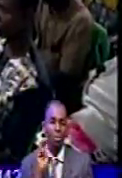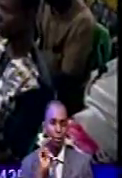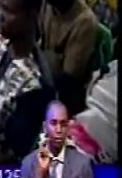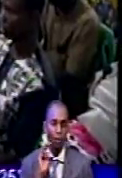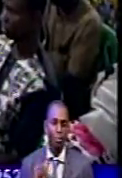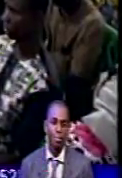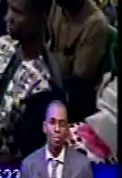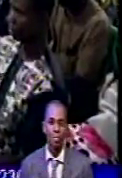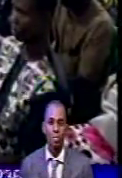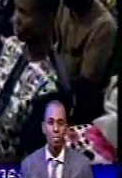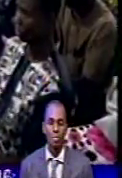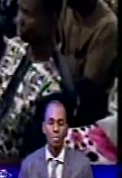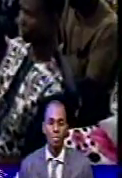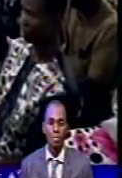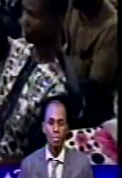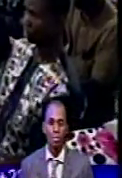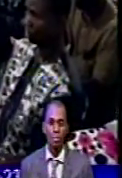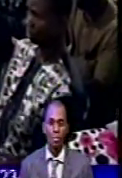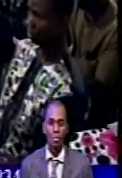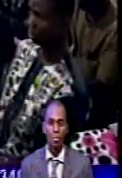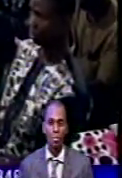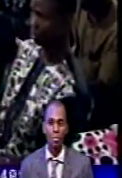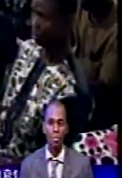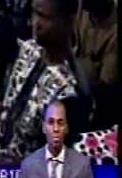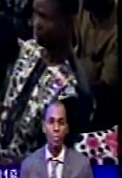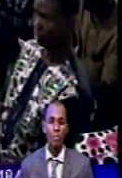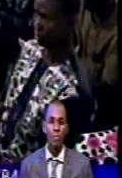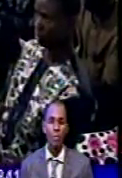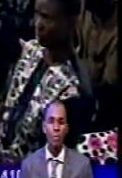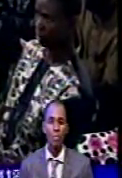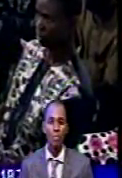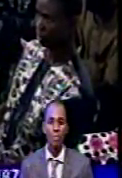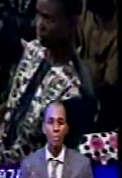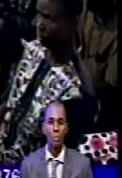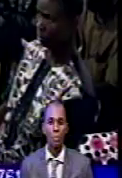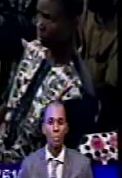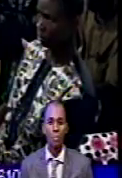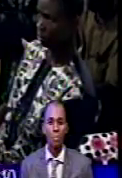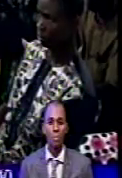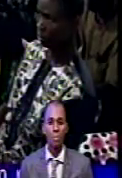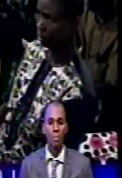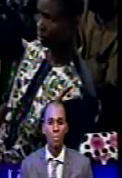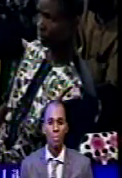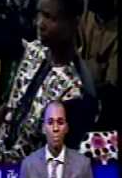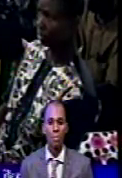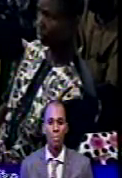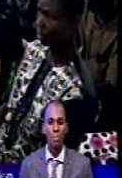Let's give you some other testimonies coming from the social media, from Port Harcourt,